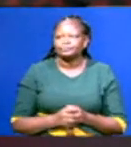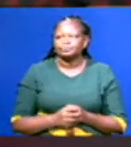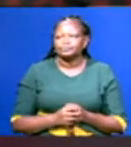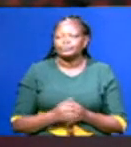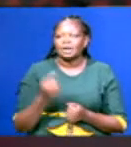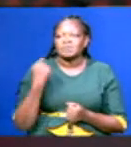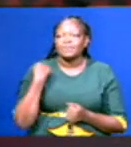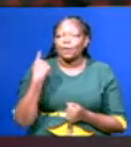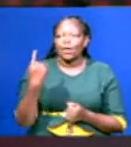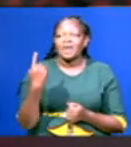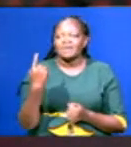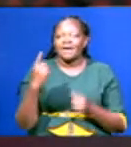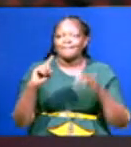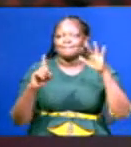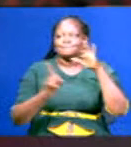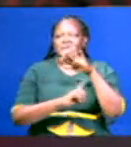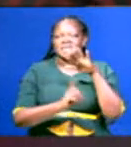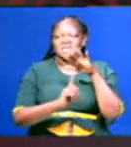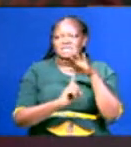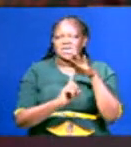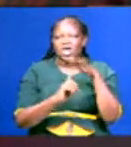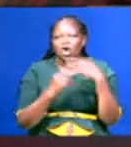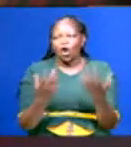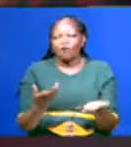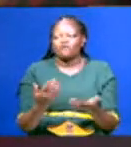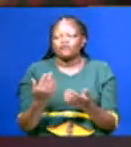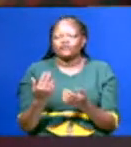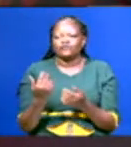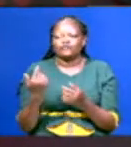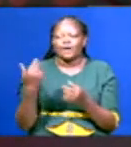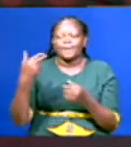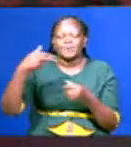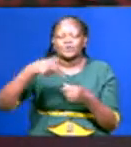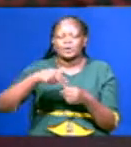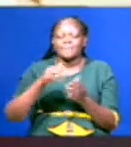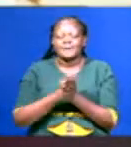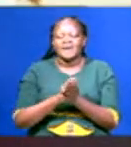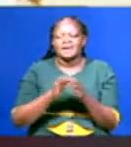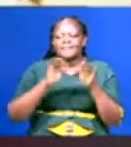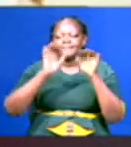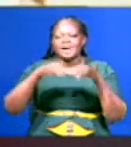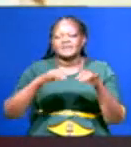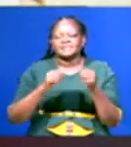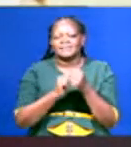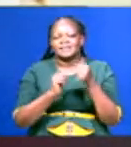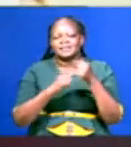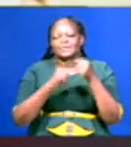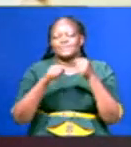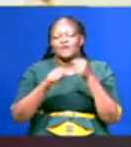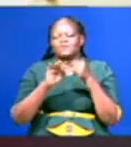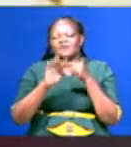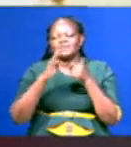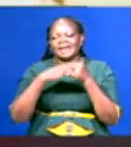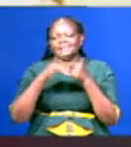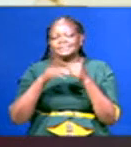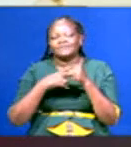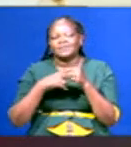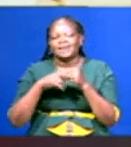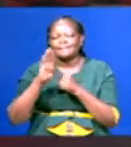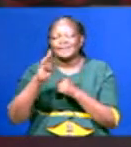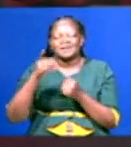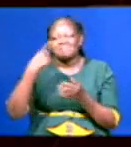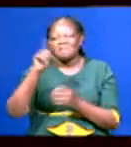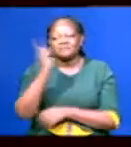one, Ministry of Petroleum and Mining, 16.597 billion, and I went ahead and